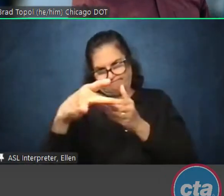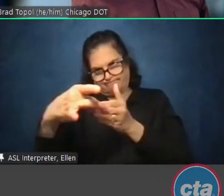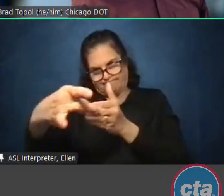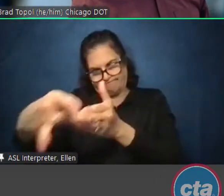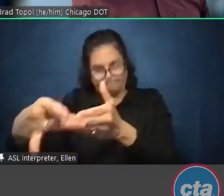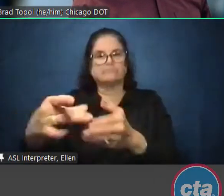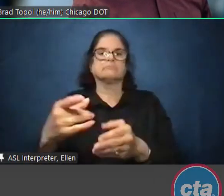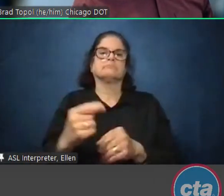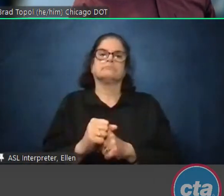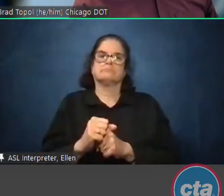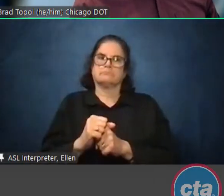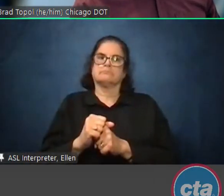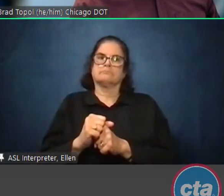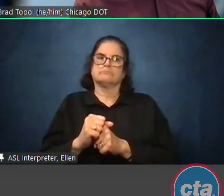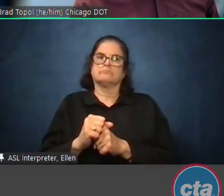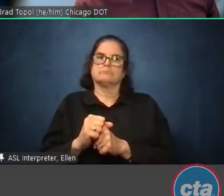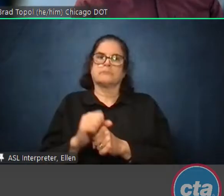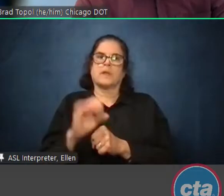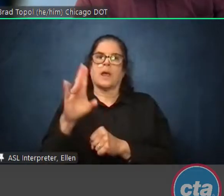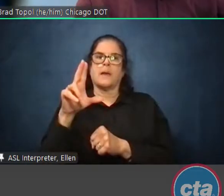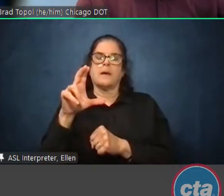bike lane crosswalk markings.